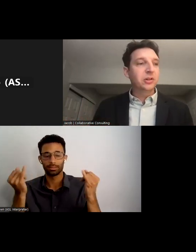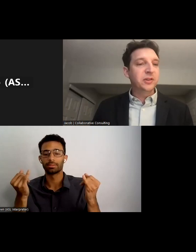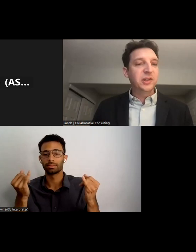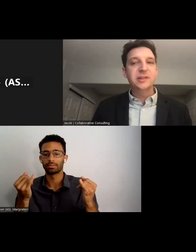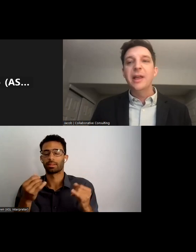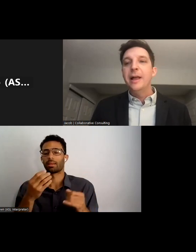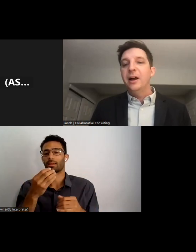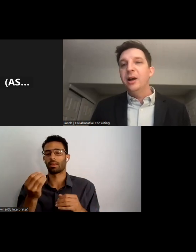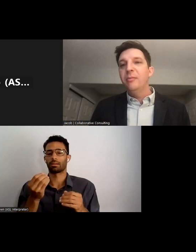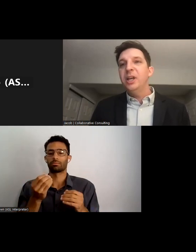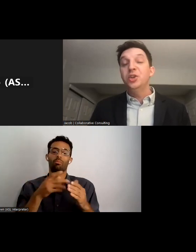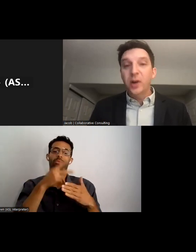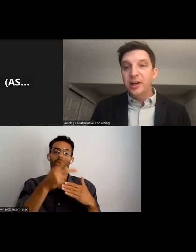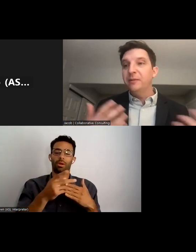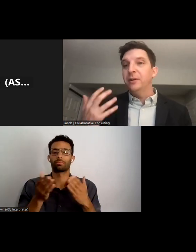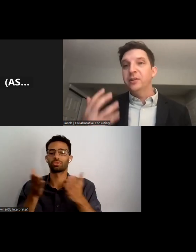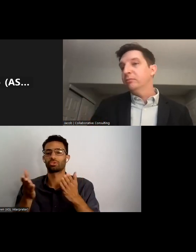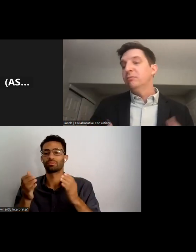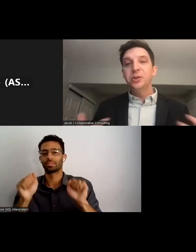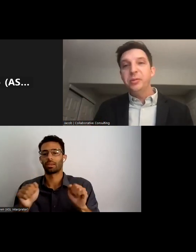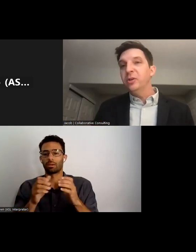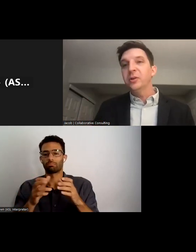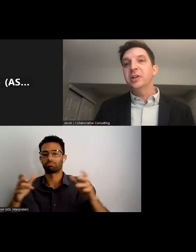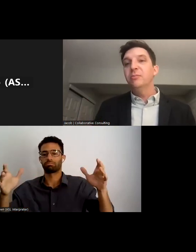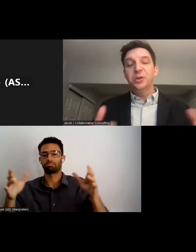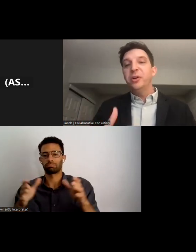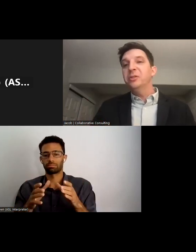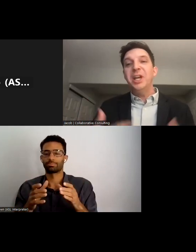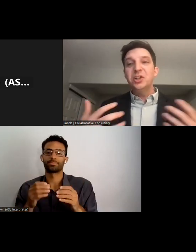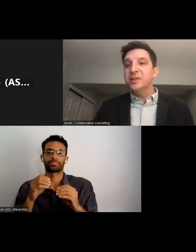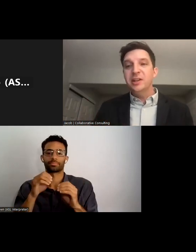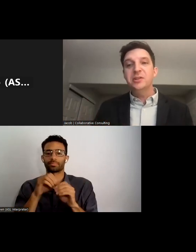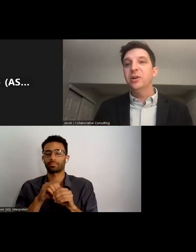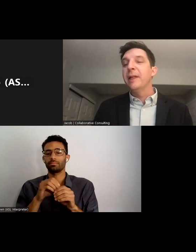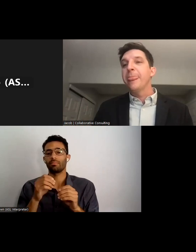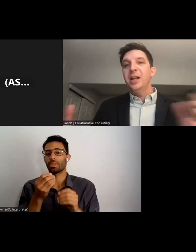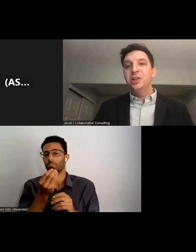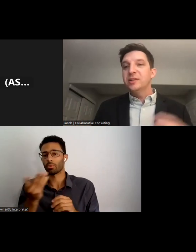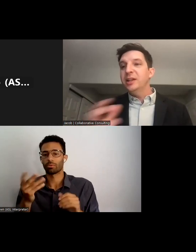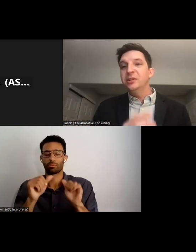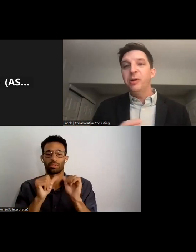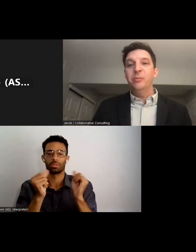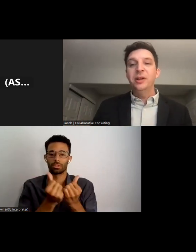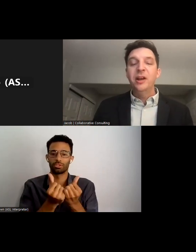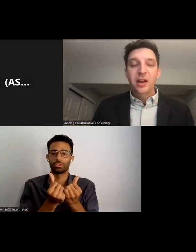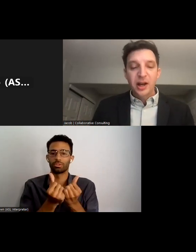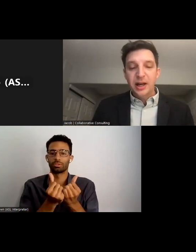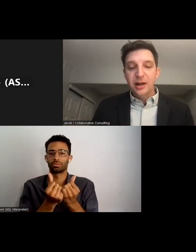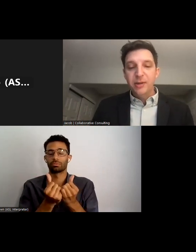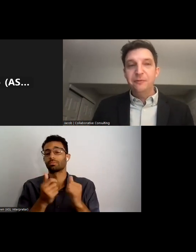programs or services in joint efforts, multiple agencies or agency and